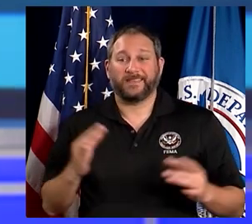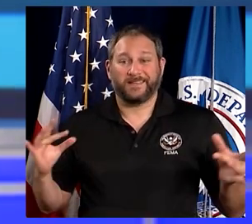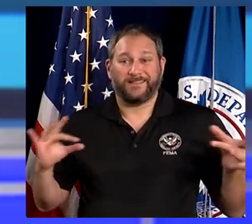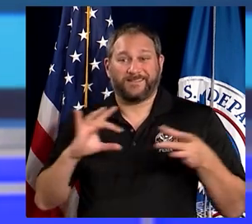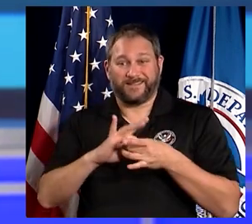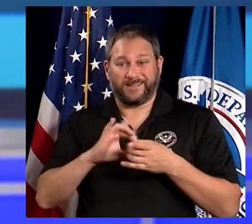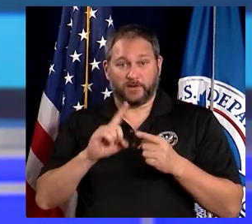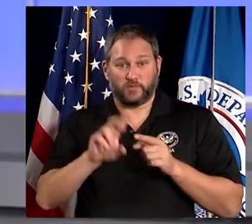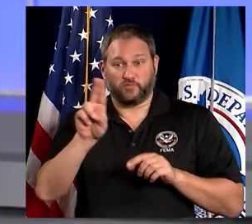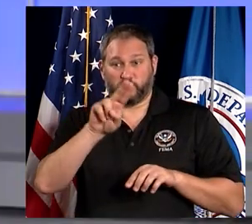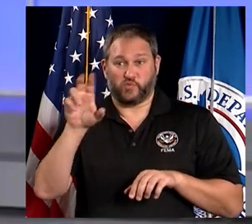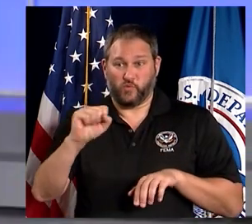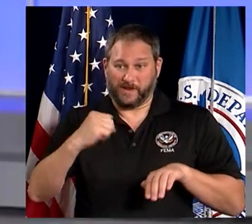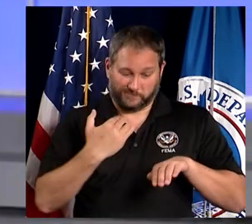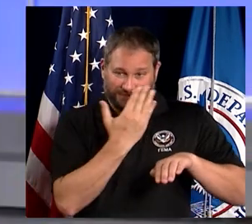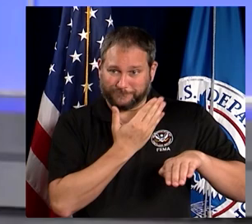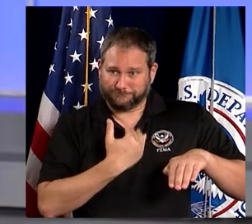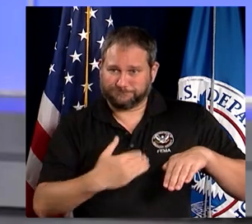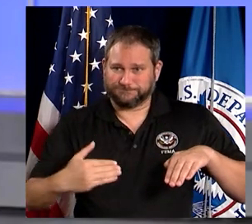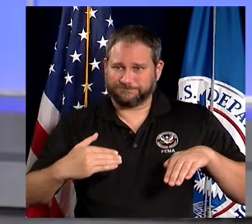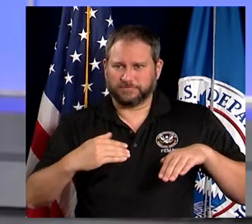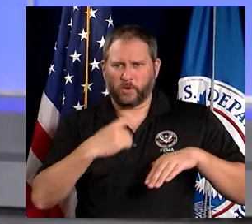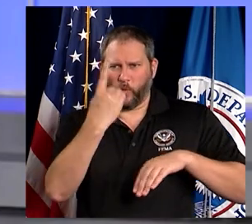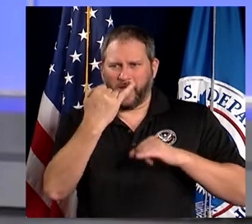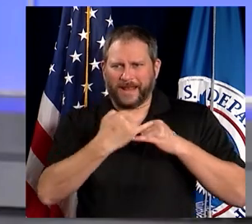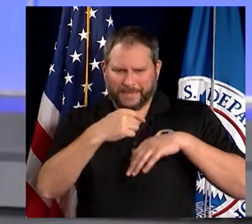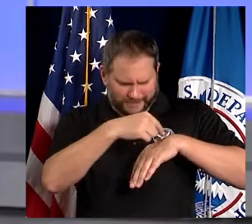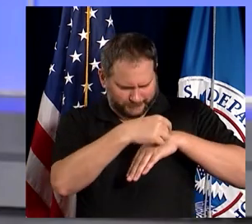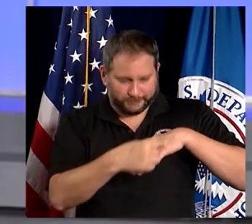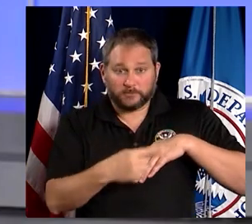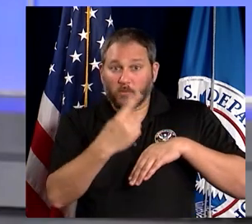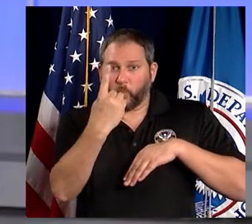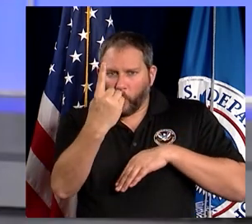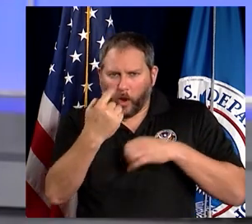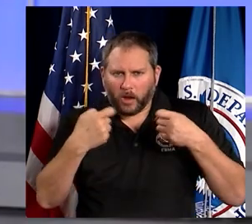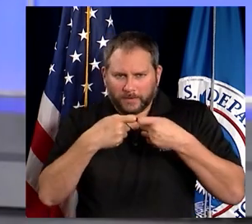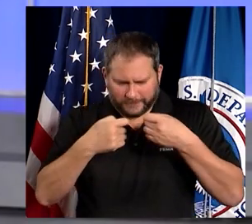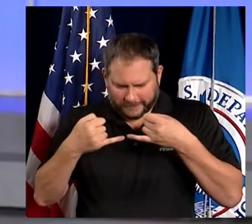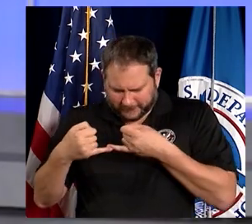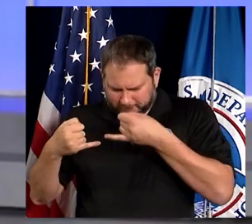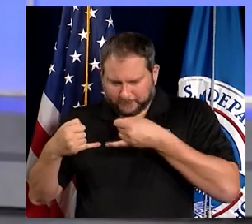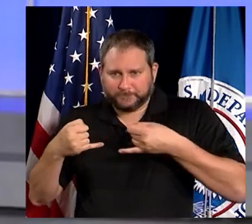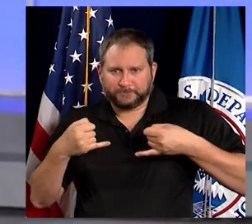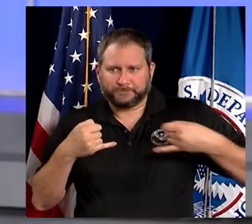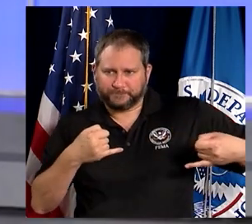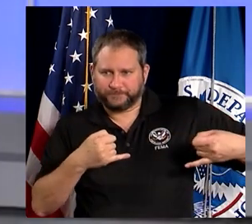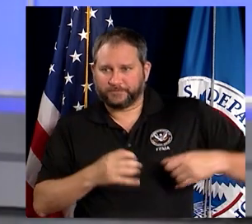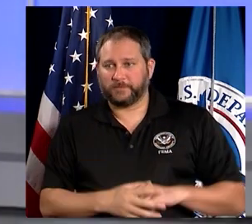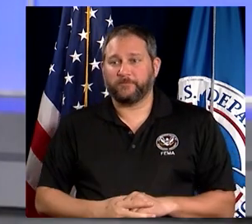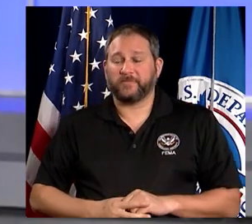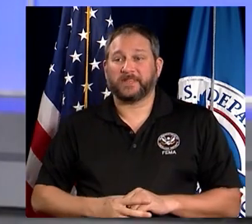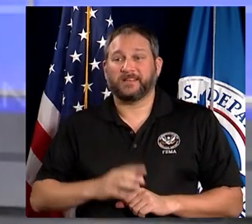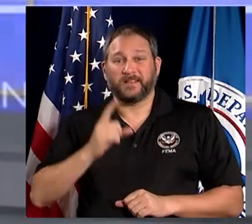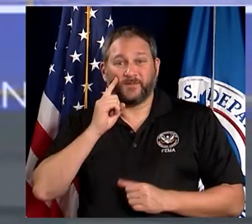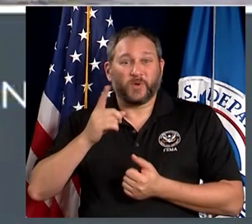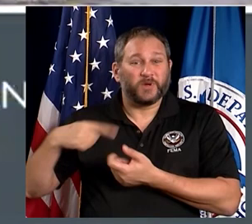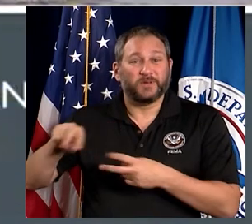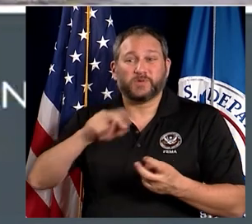single electric cable. It's a draw for tourists, and it's ground zero for power